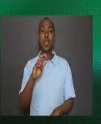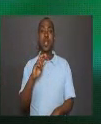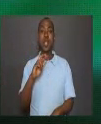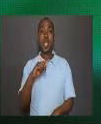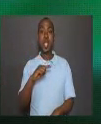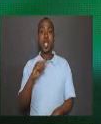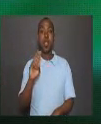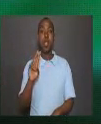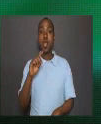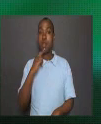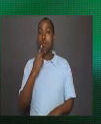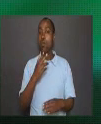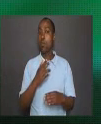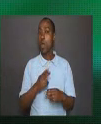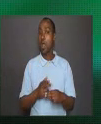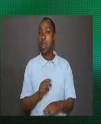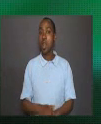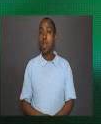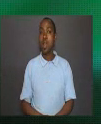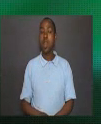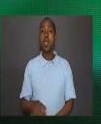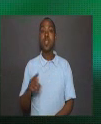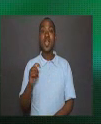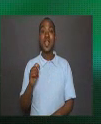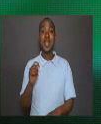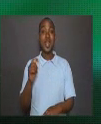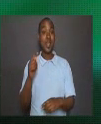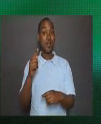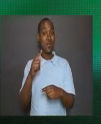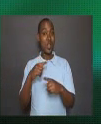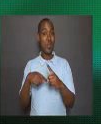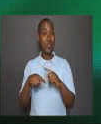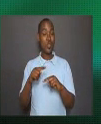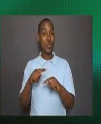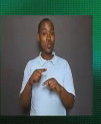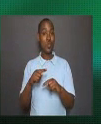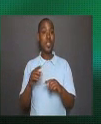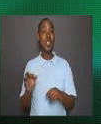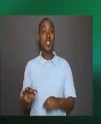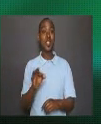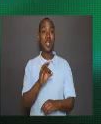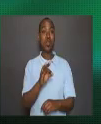Turgor maintains the firmness of the plant's leaves and stems.